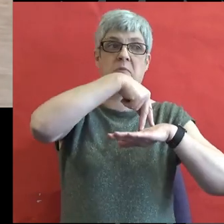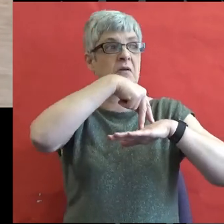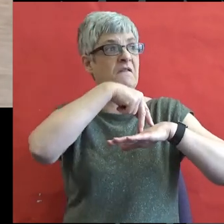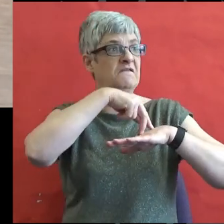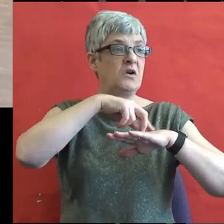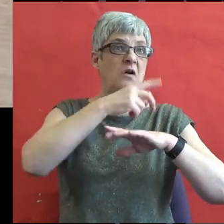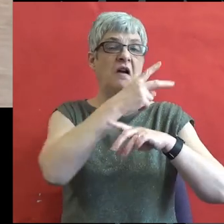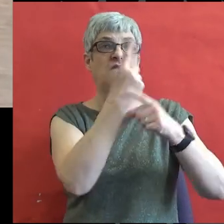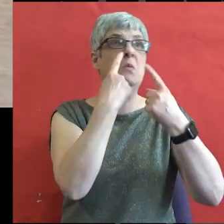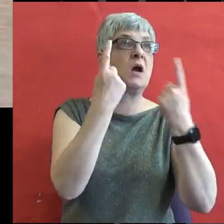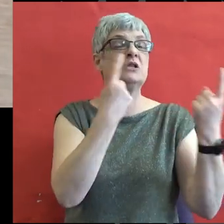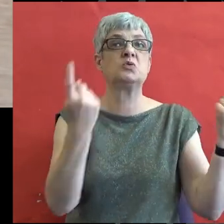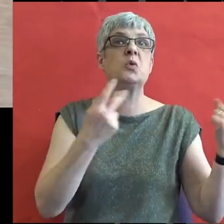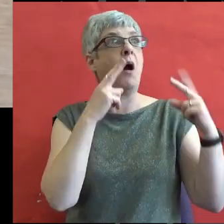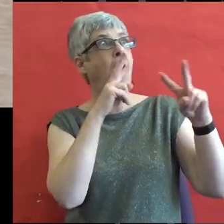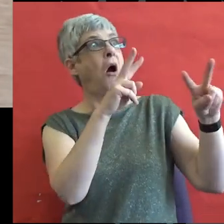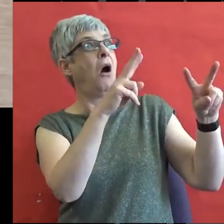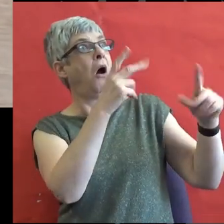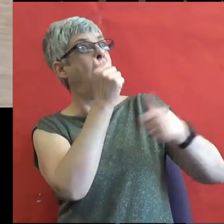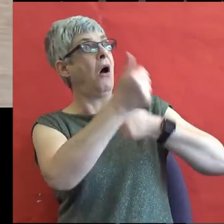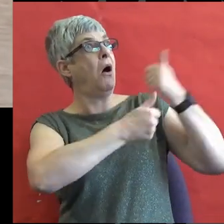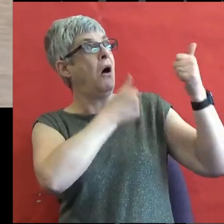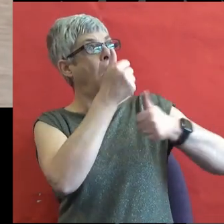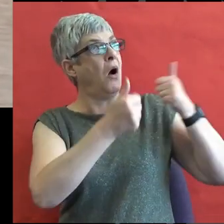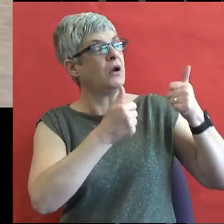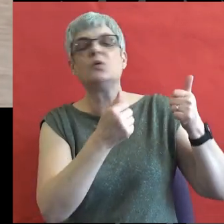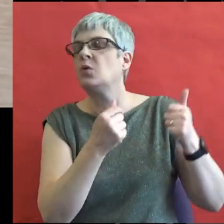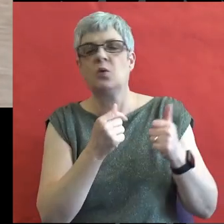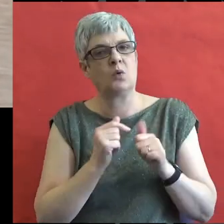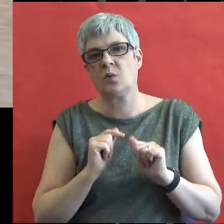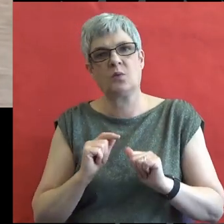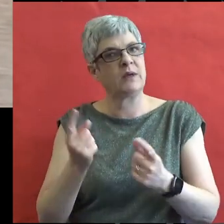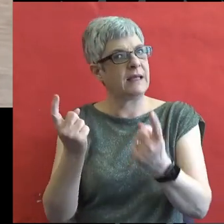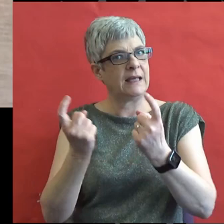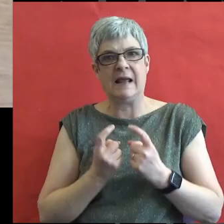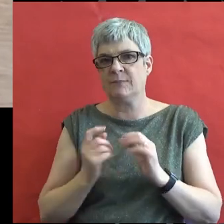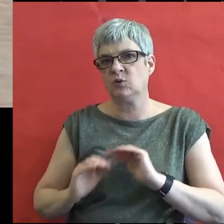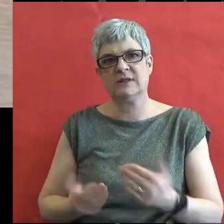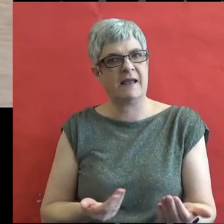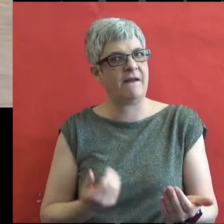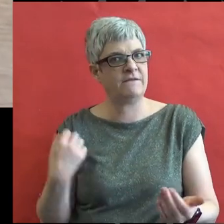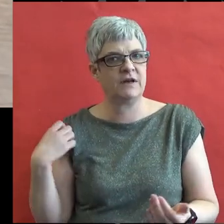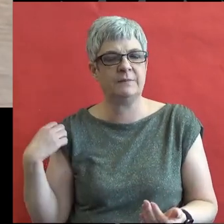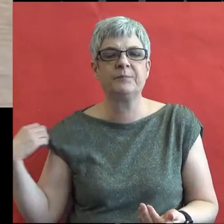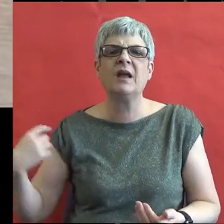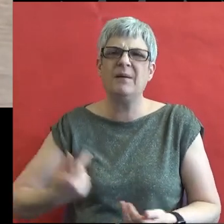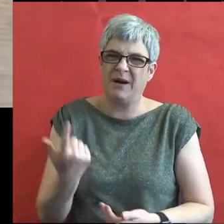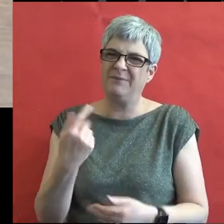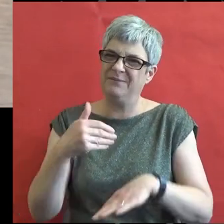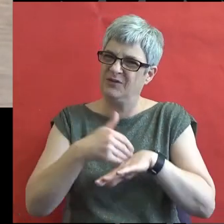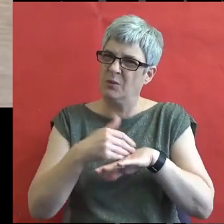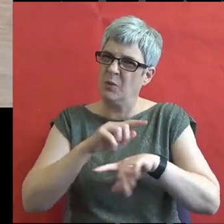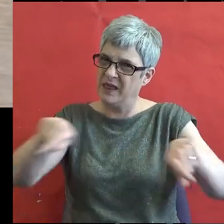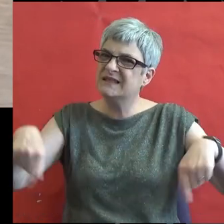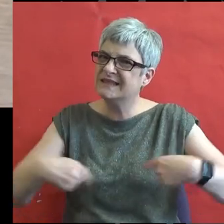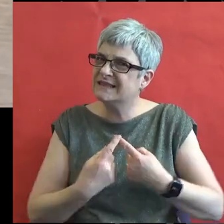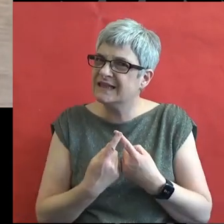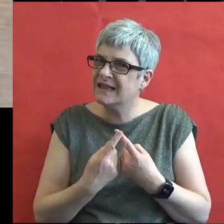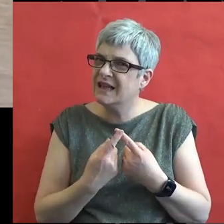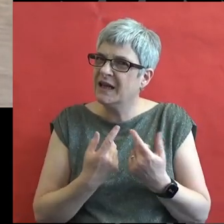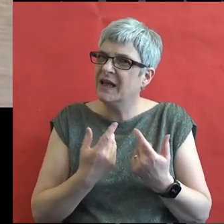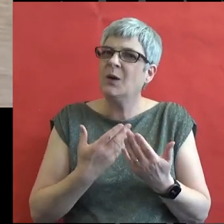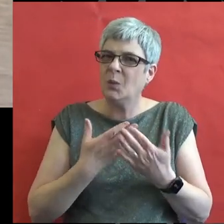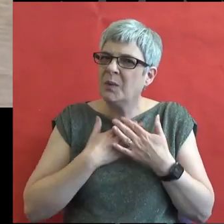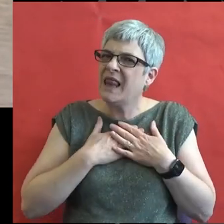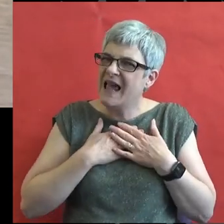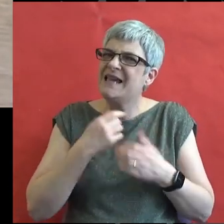and admire. He came to serve. Of course, the trouble with us is that we like a